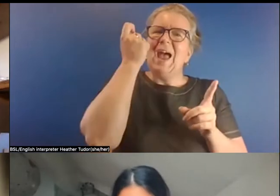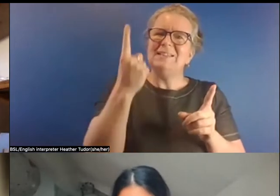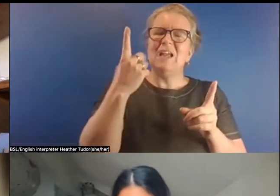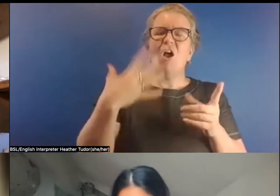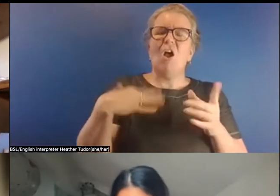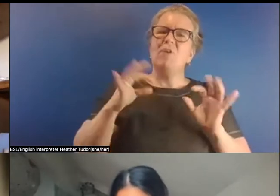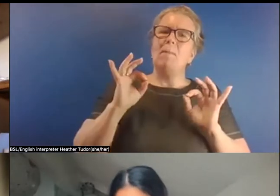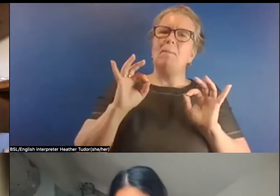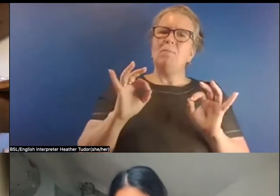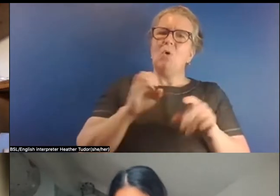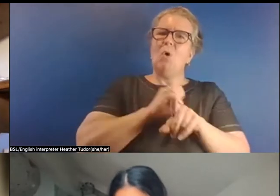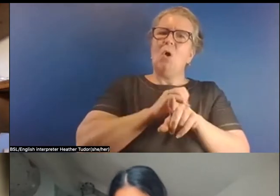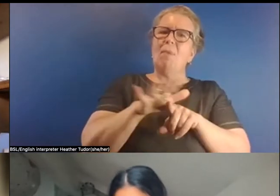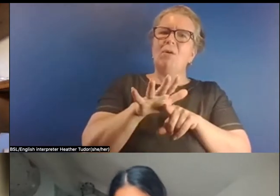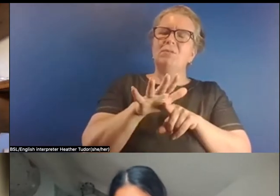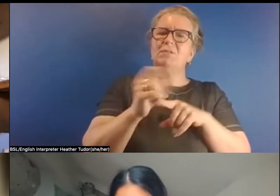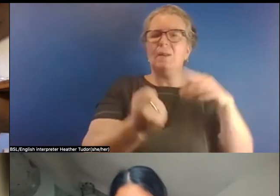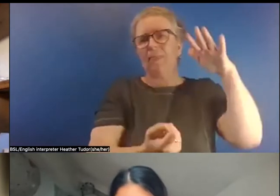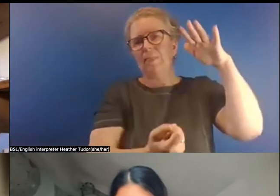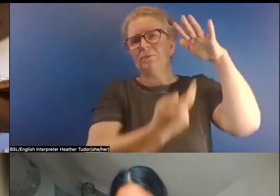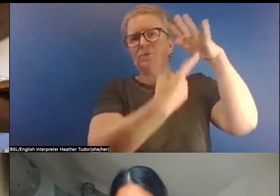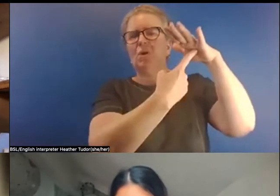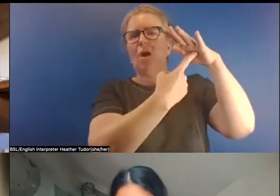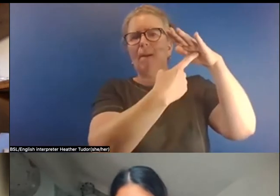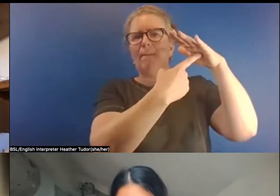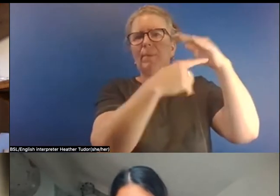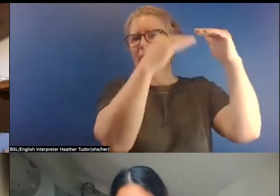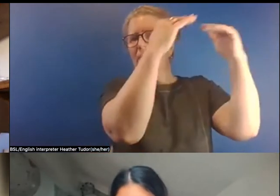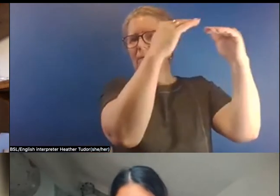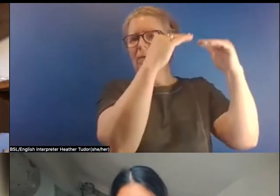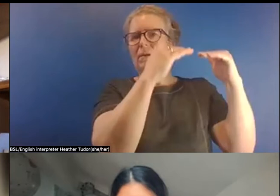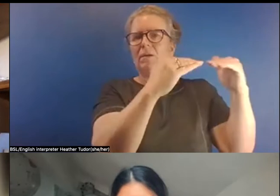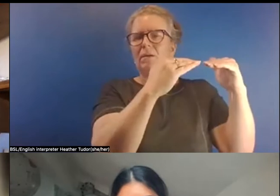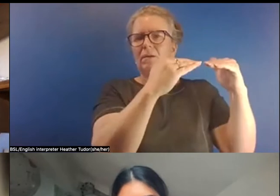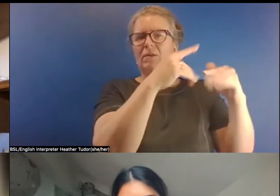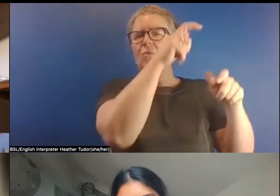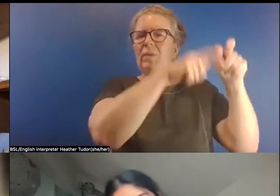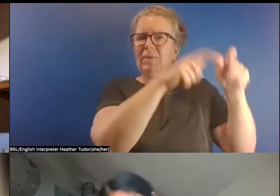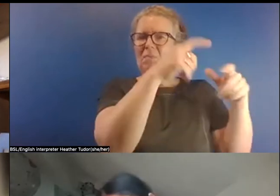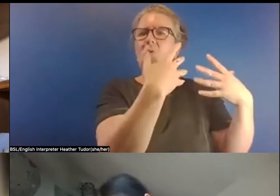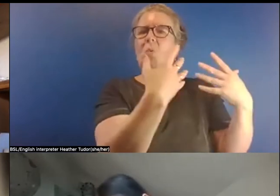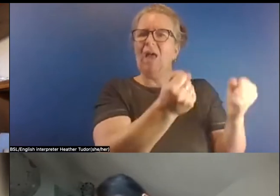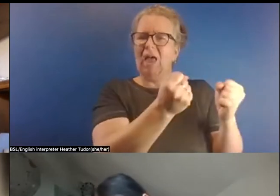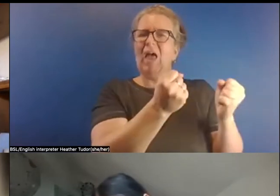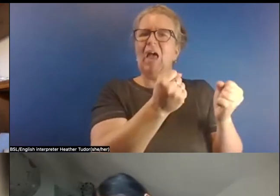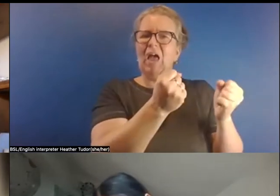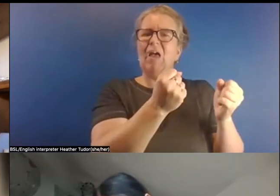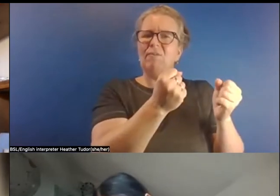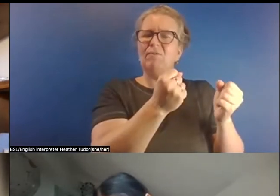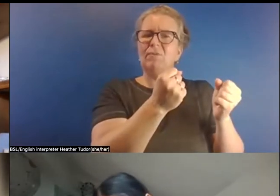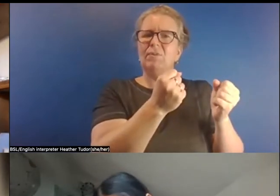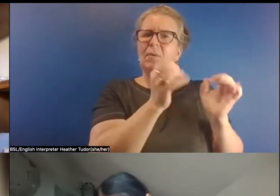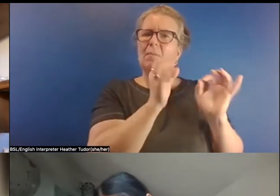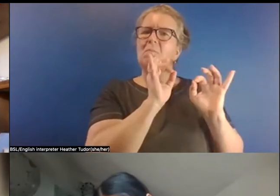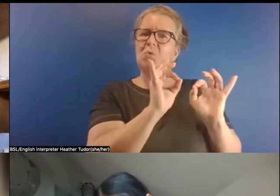caste, it's like the people who have the purest blood, like in terms of Brahmins, and that